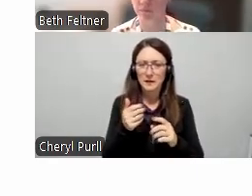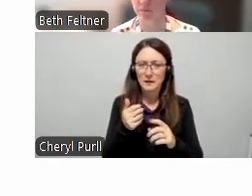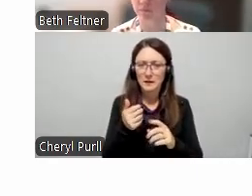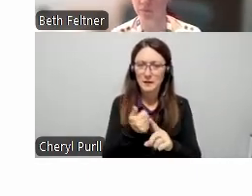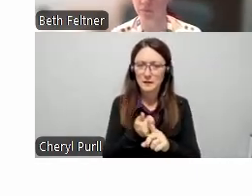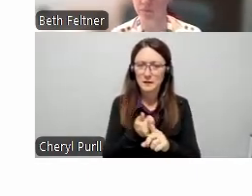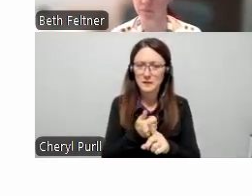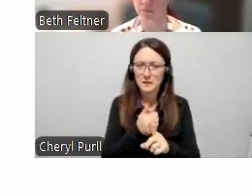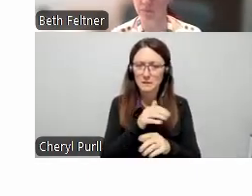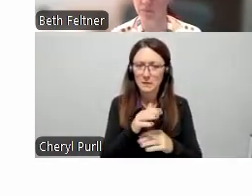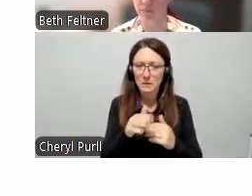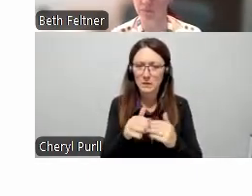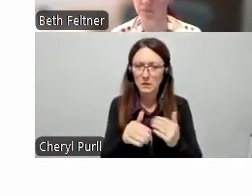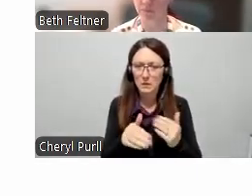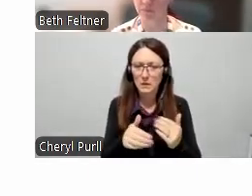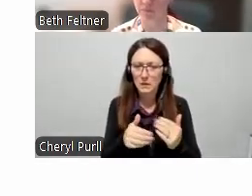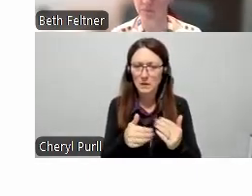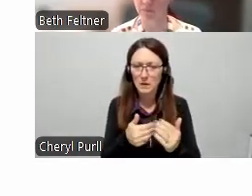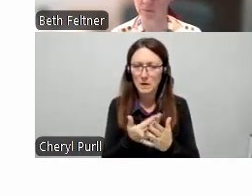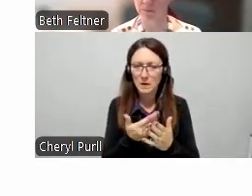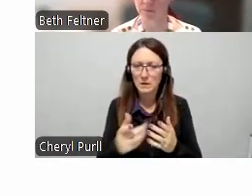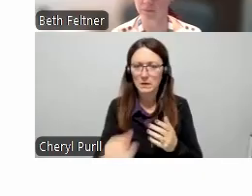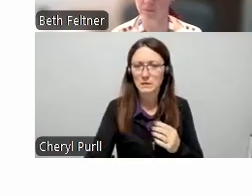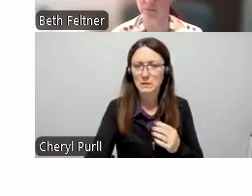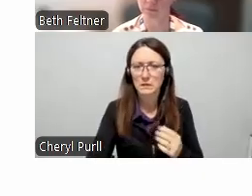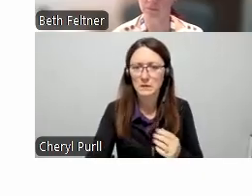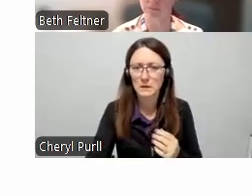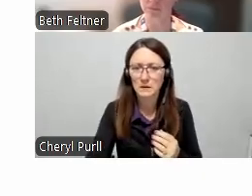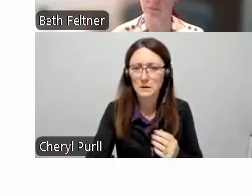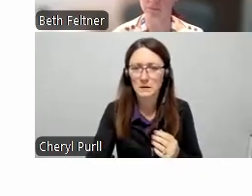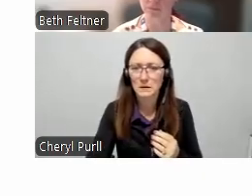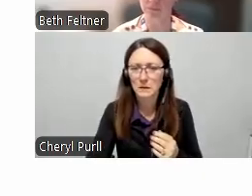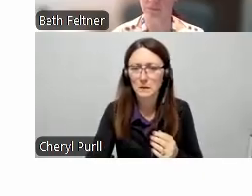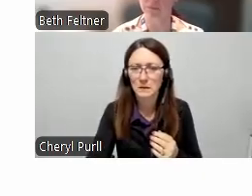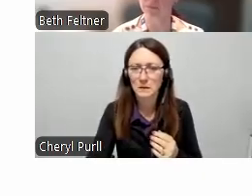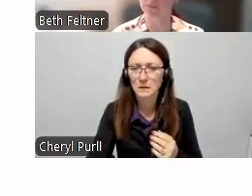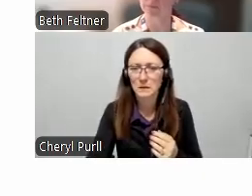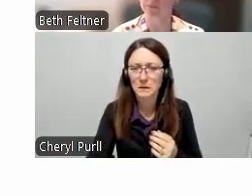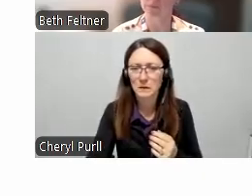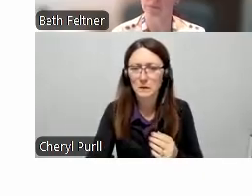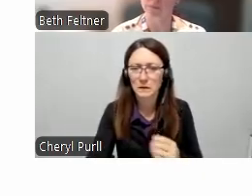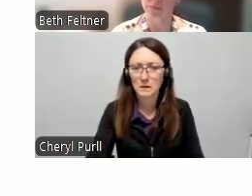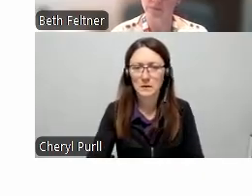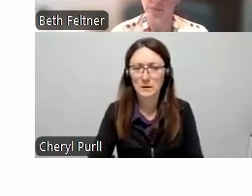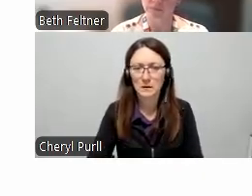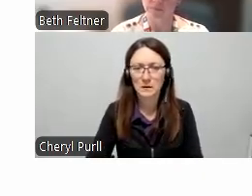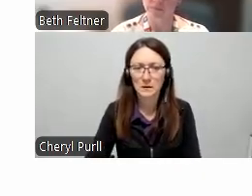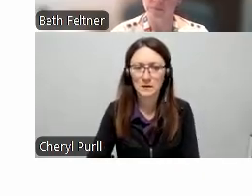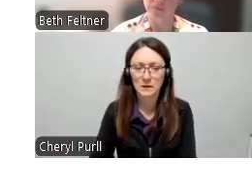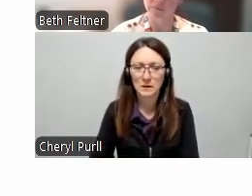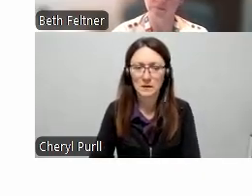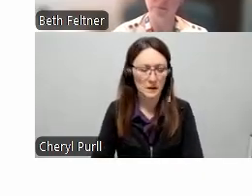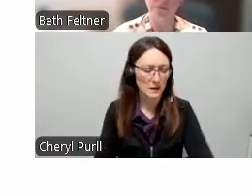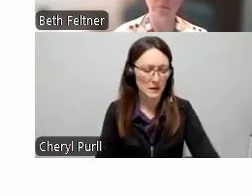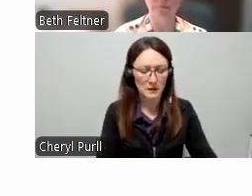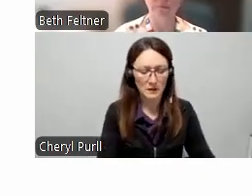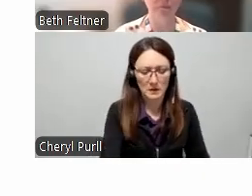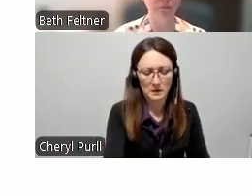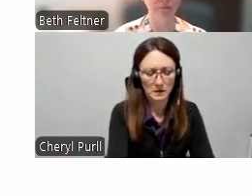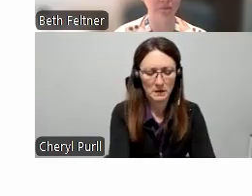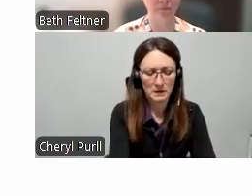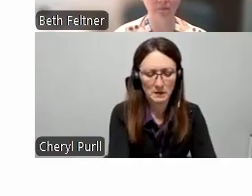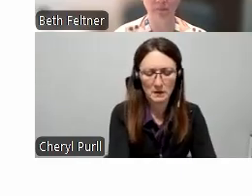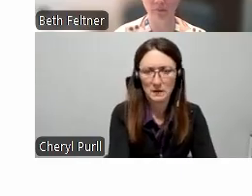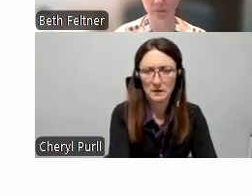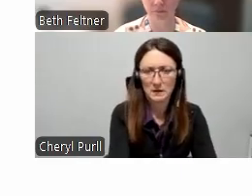together. Um, and it first involves three parts of the ear. So we have our outer ear, the middle ear, and then our inner ear, which